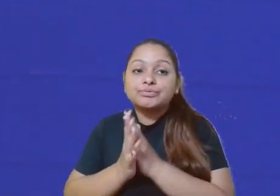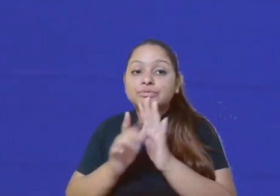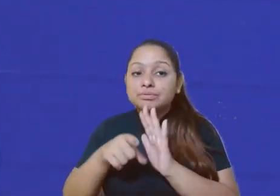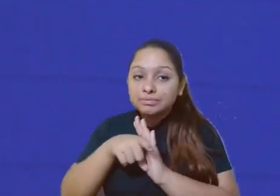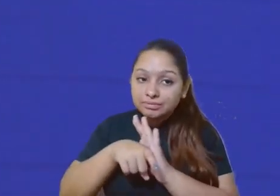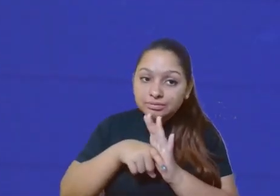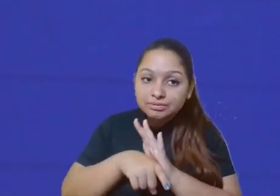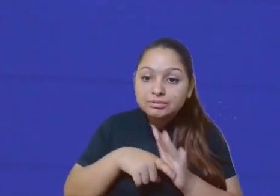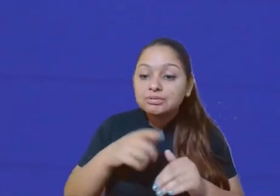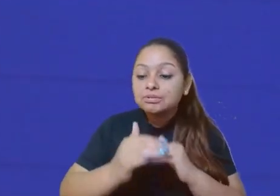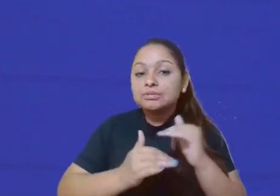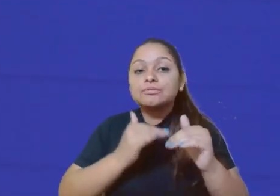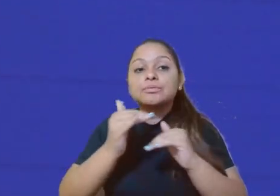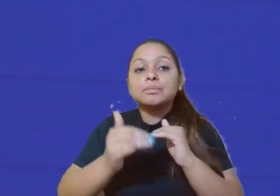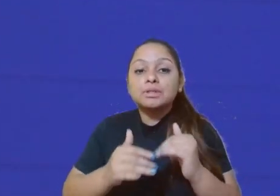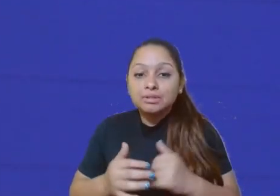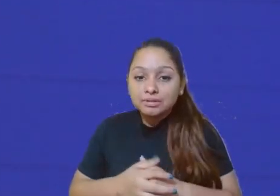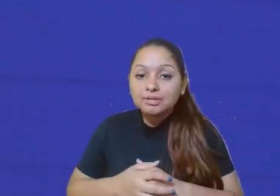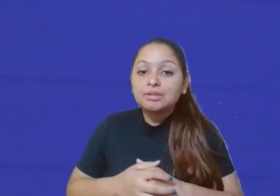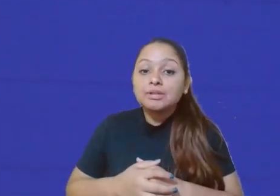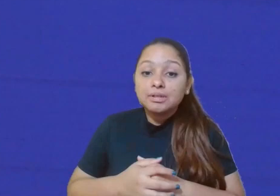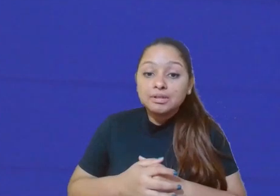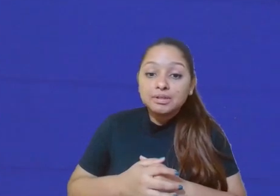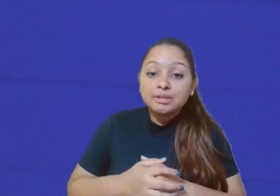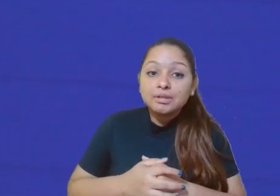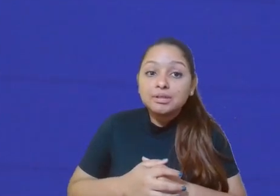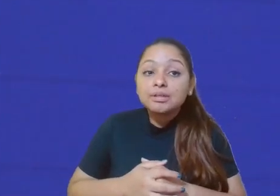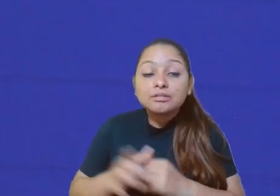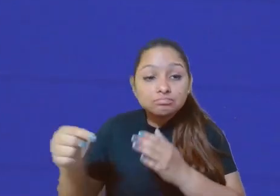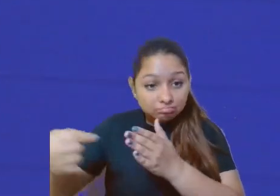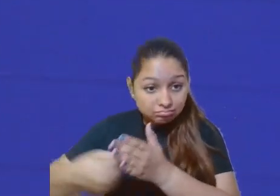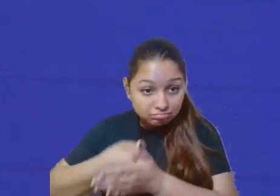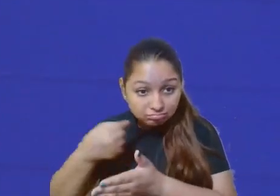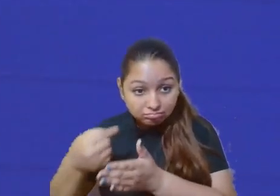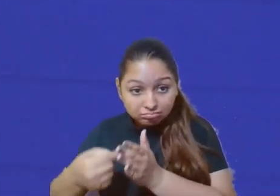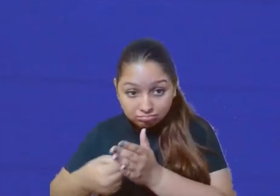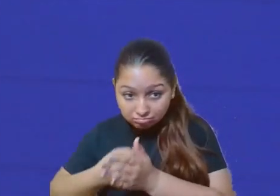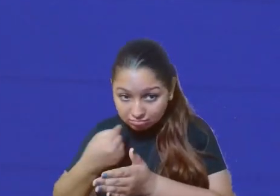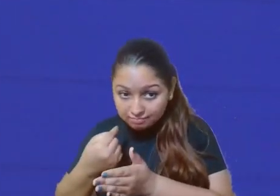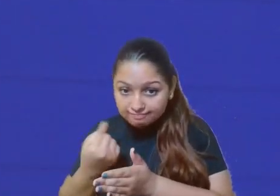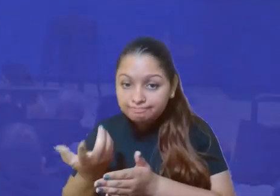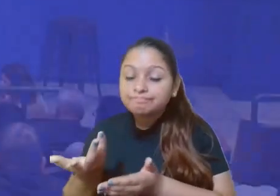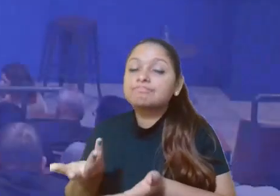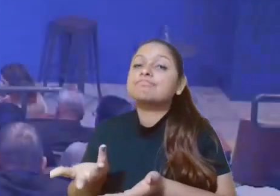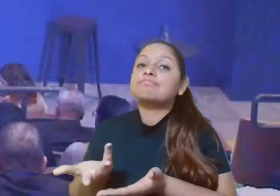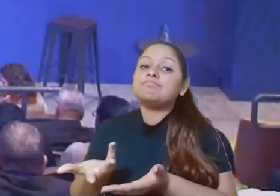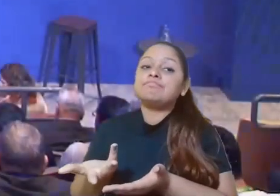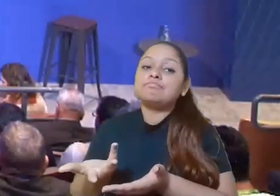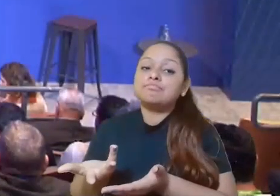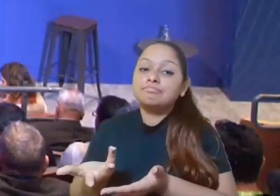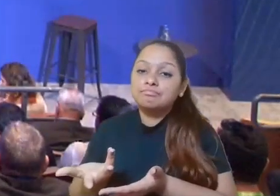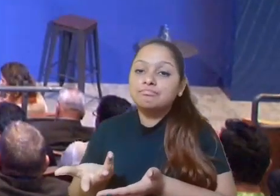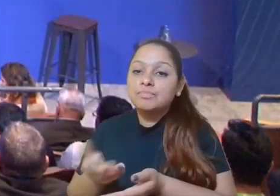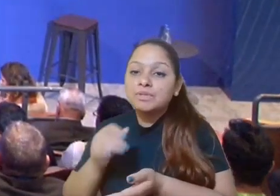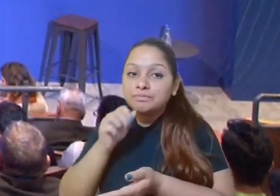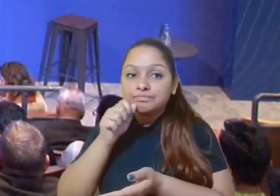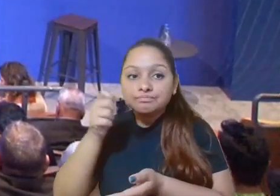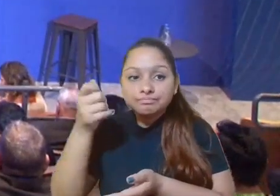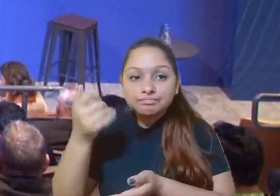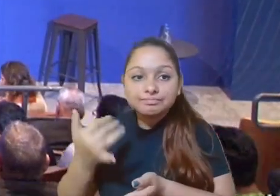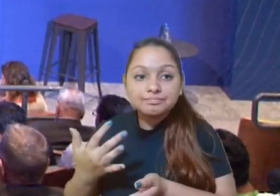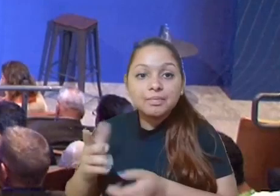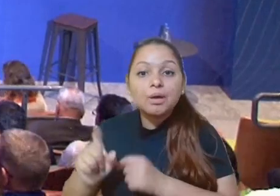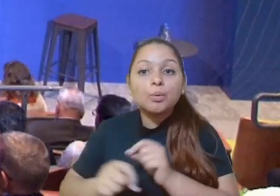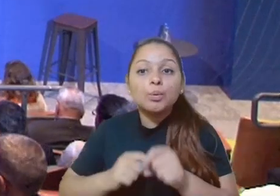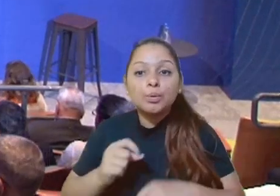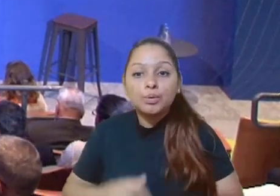So we are receiving now the questions, and I will check it here and ask them.